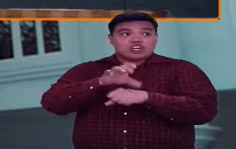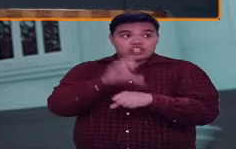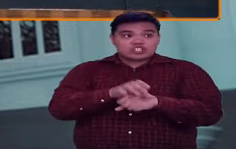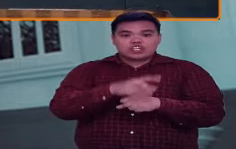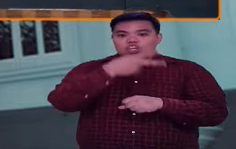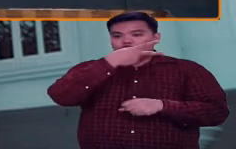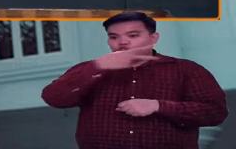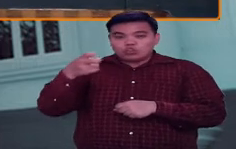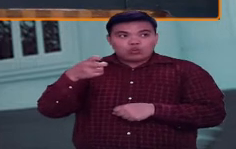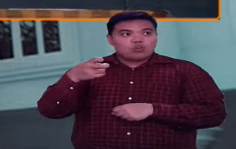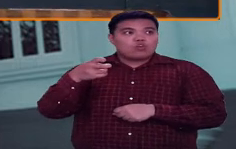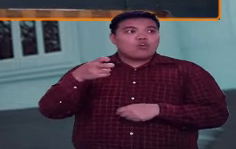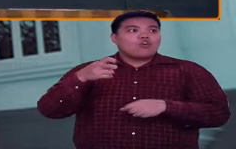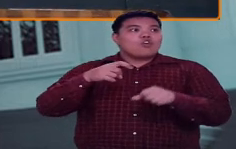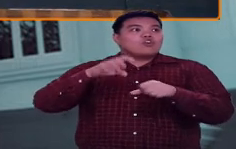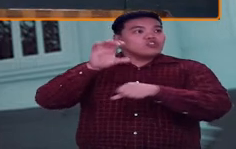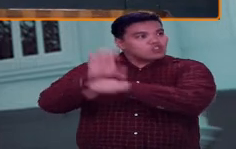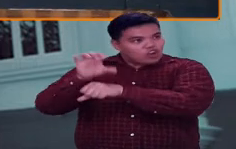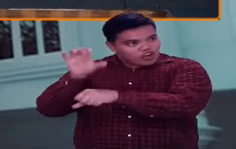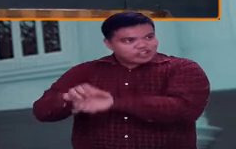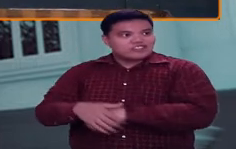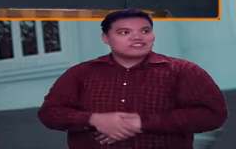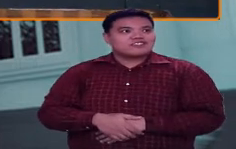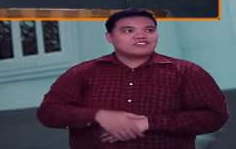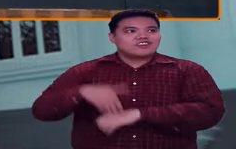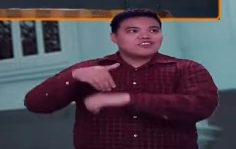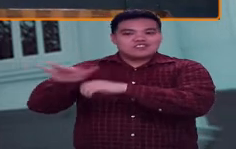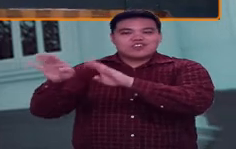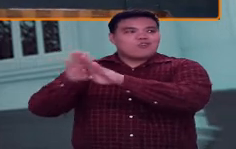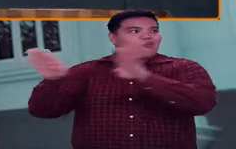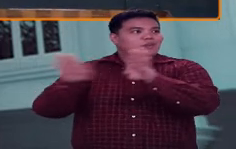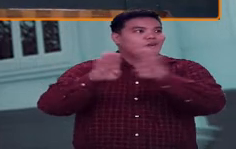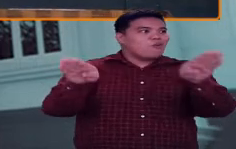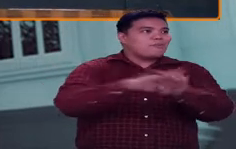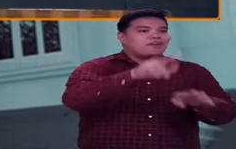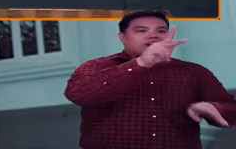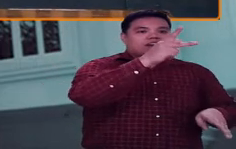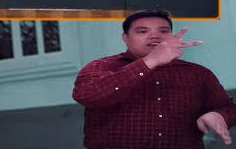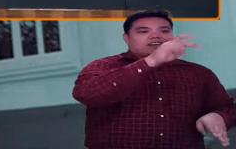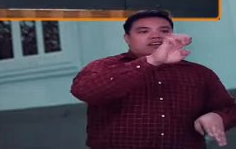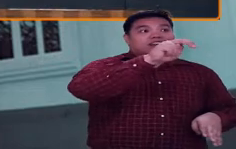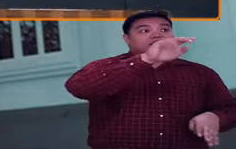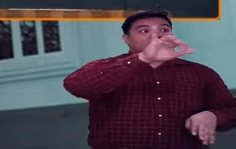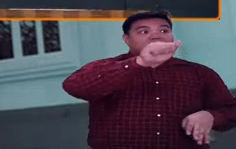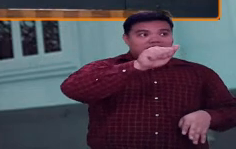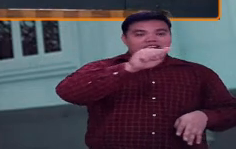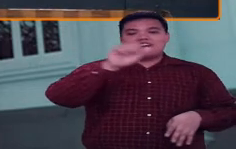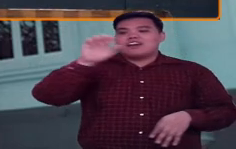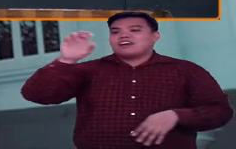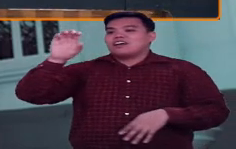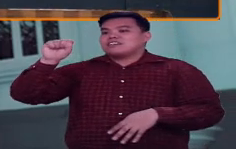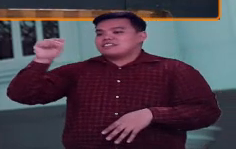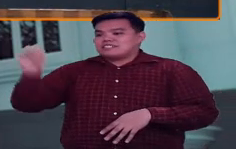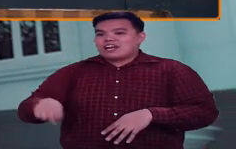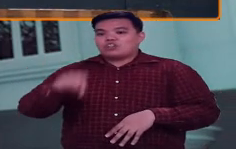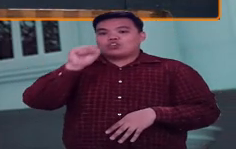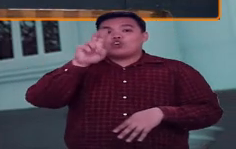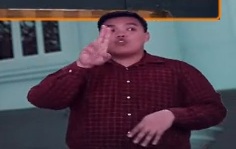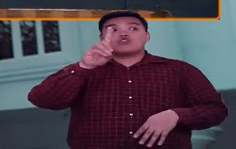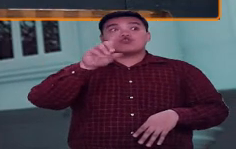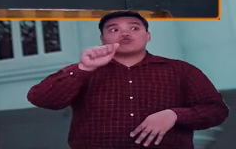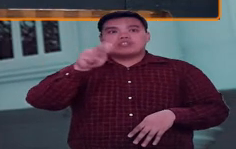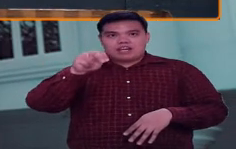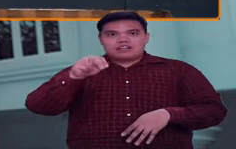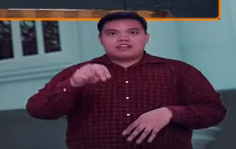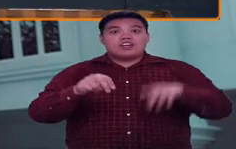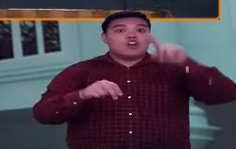That church has started 200 churches out of their church in Kenya, Uganda, and South Sudan.